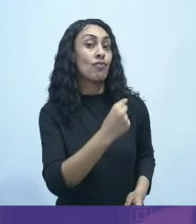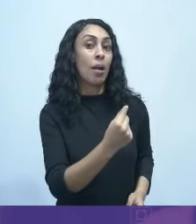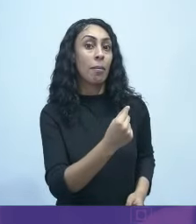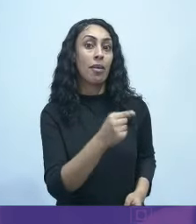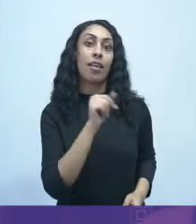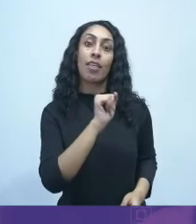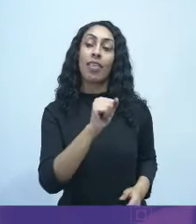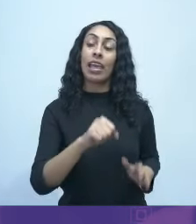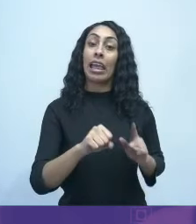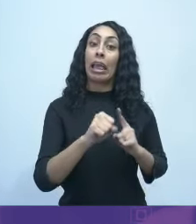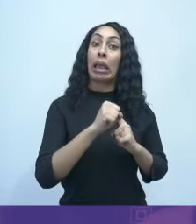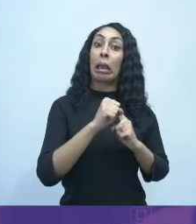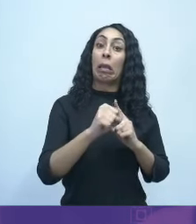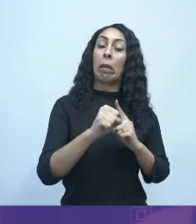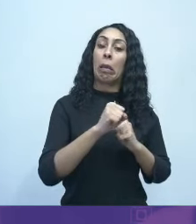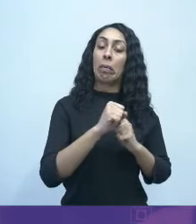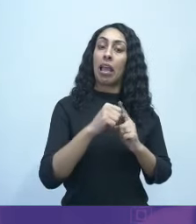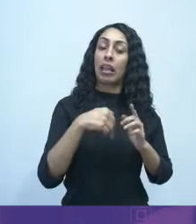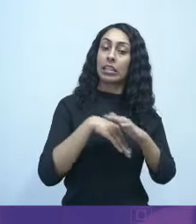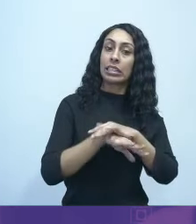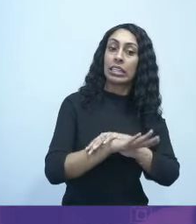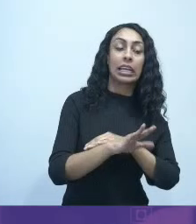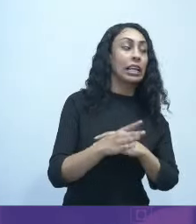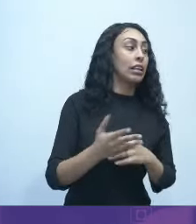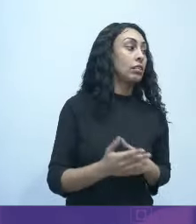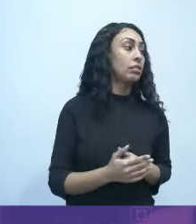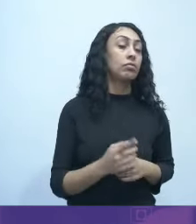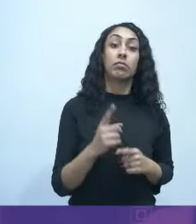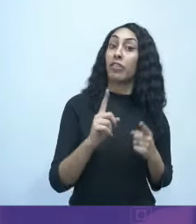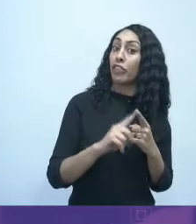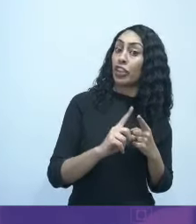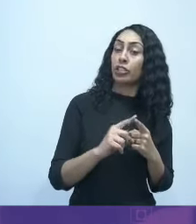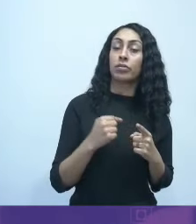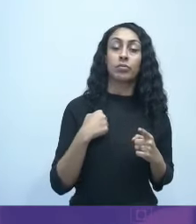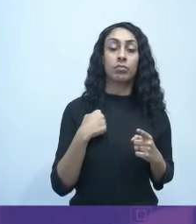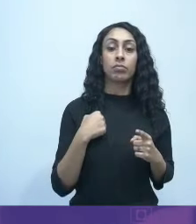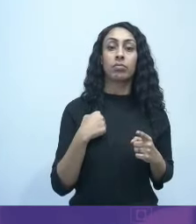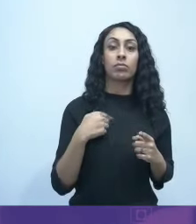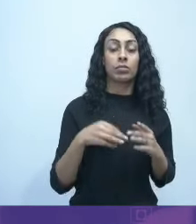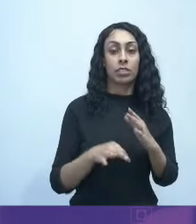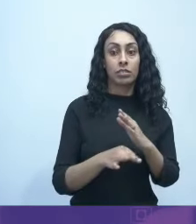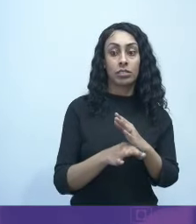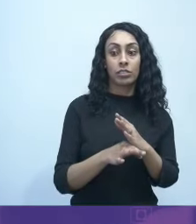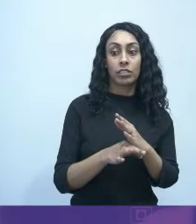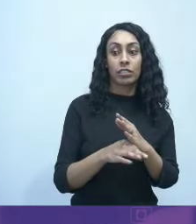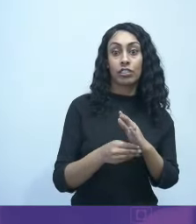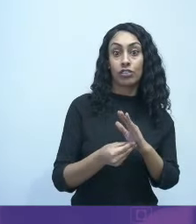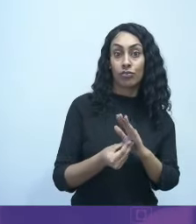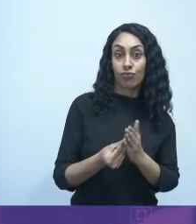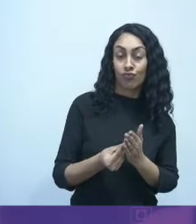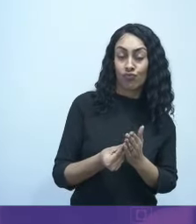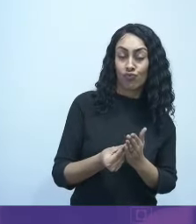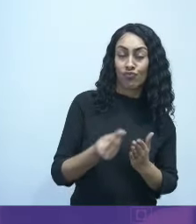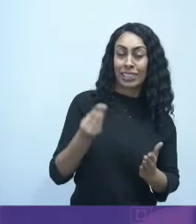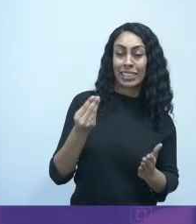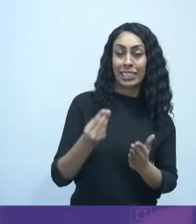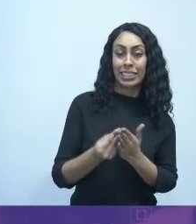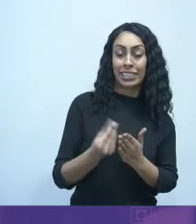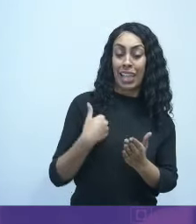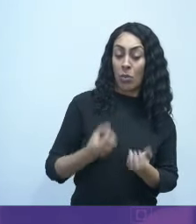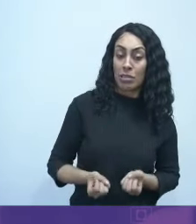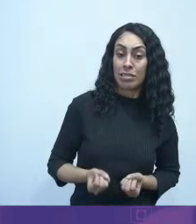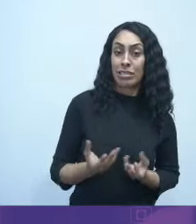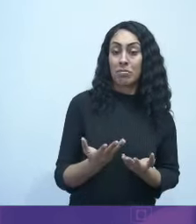the impact that they might have. So first of all, we've increased our spending significantly. We